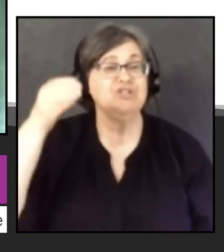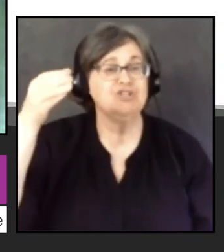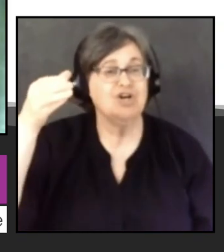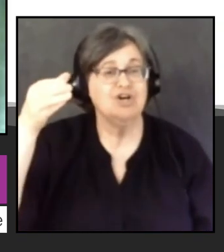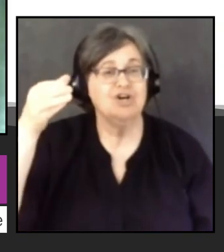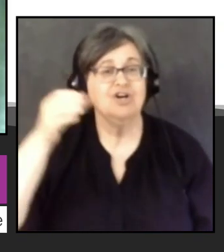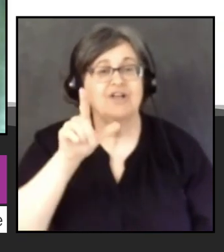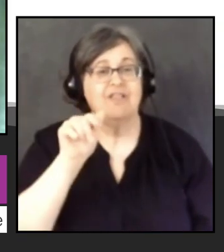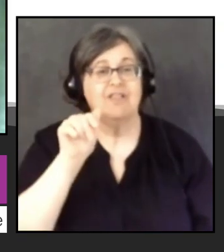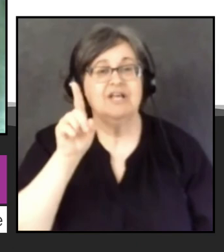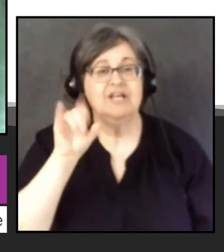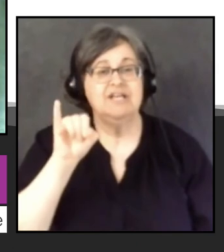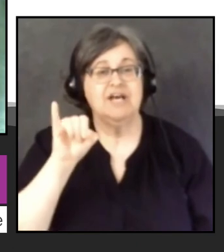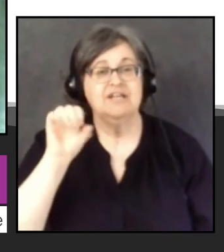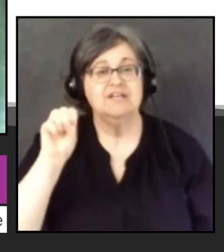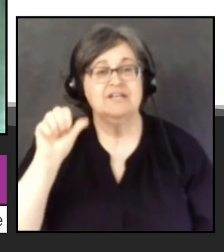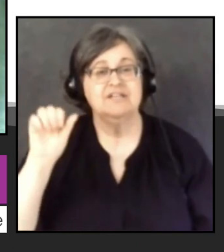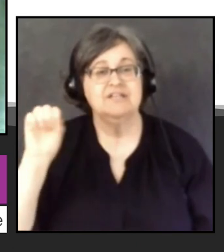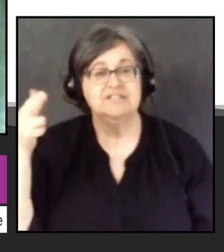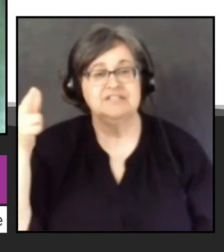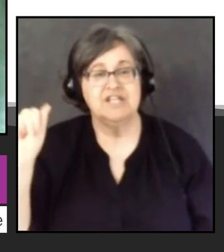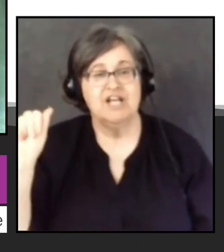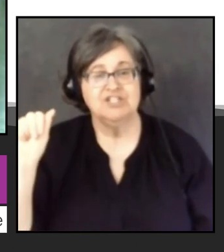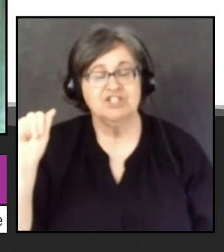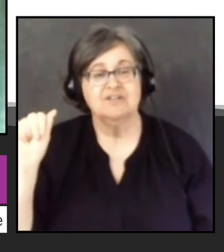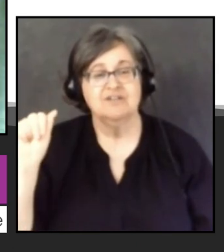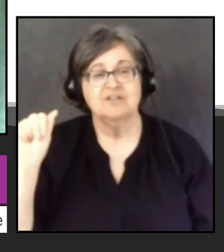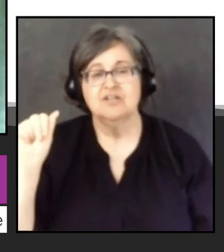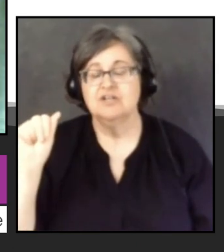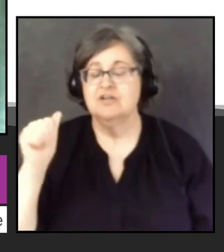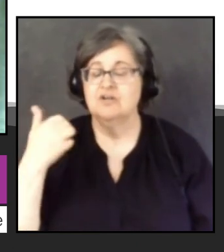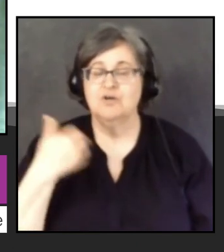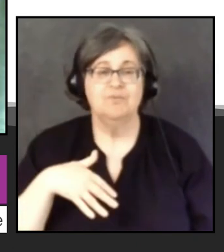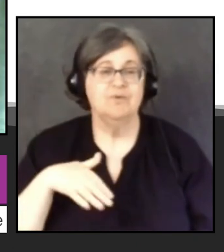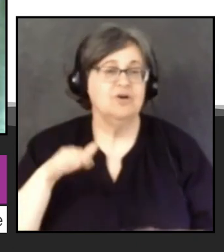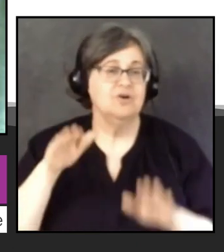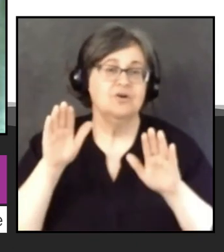Lady Sasha. Lady Sasha is